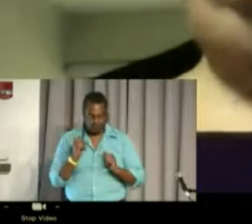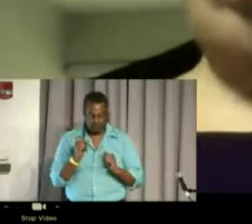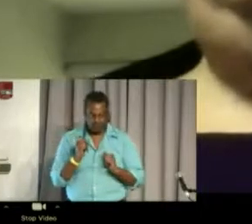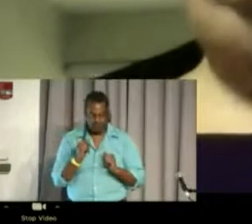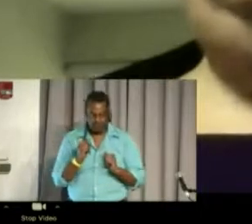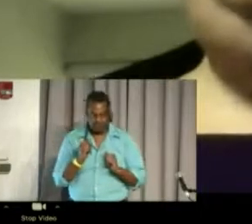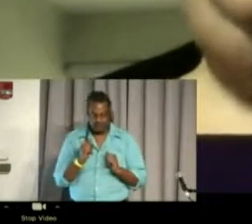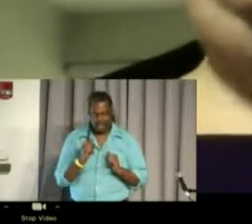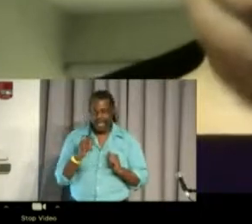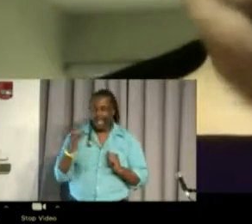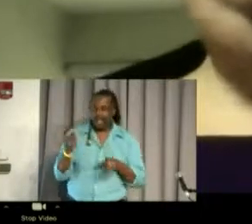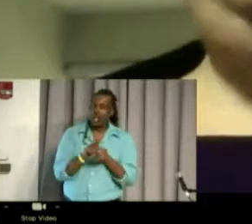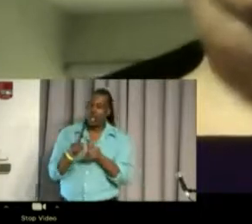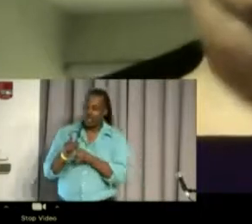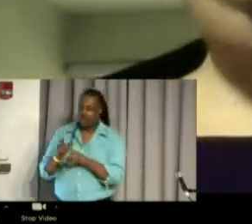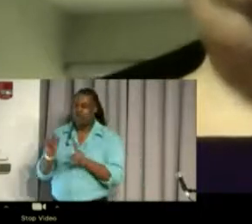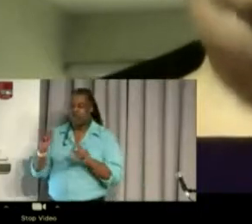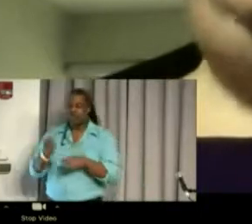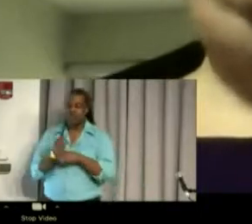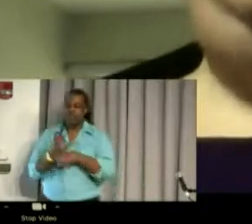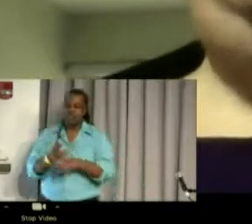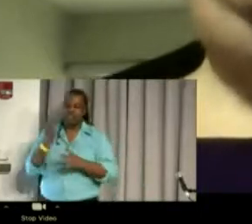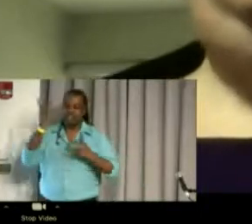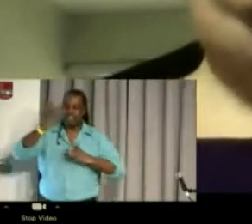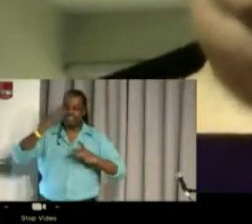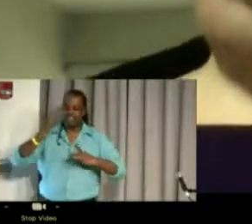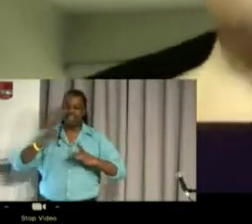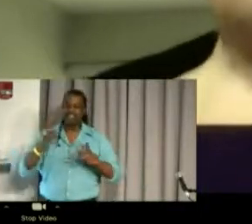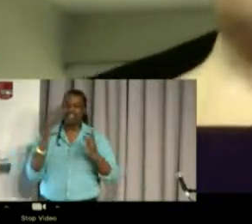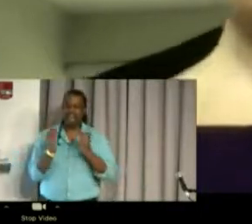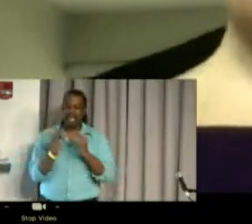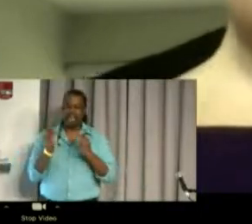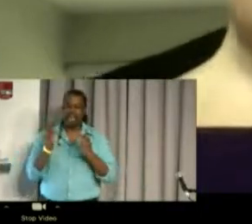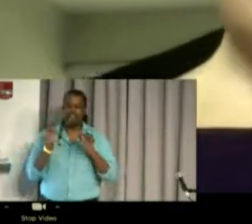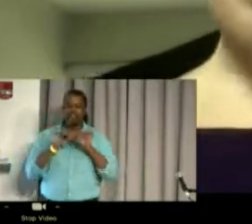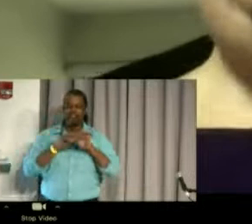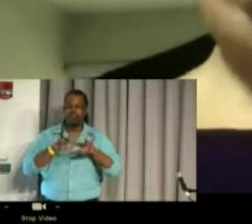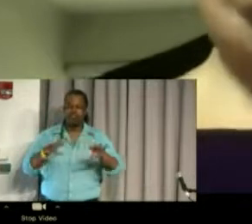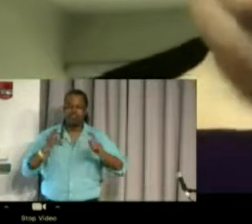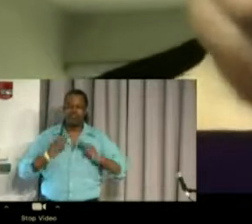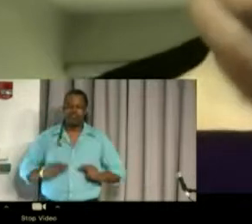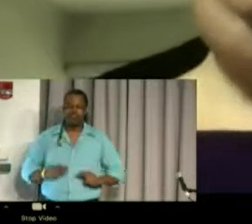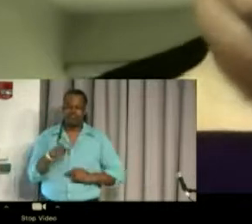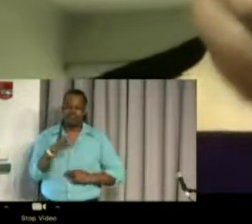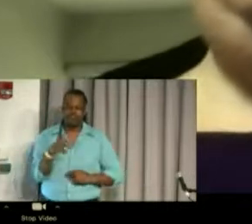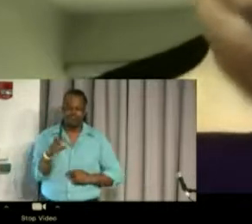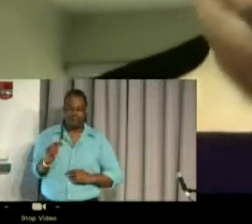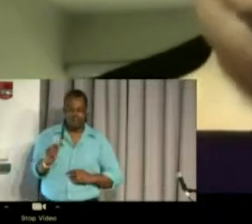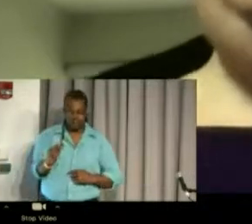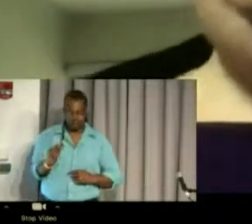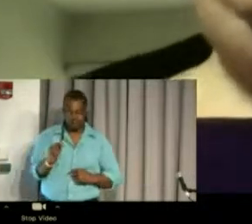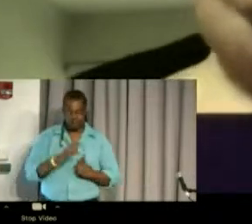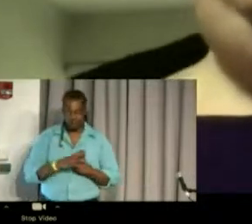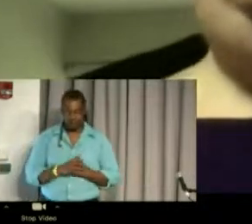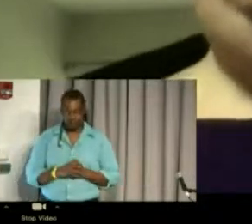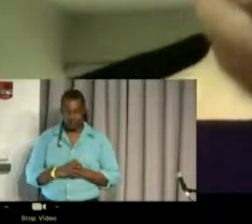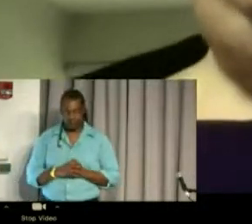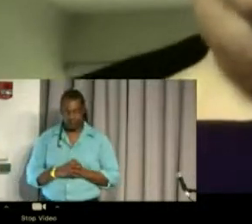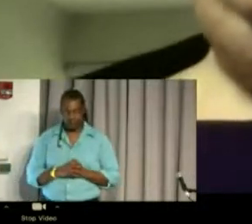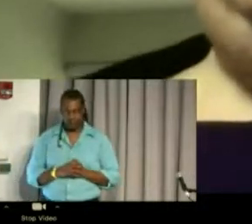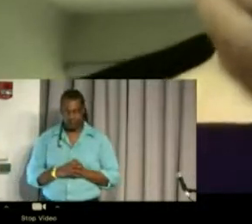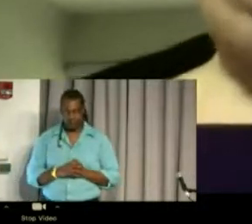of diseases into human populations that were once contained by the border between developed lands and the primary forests.